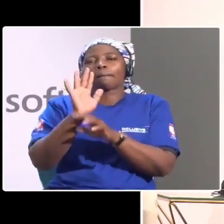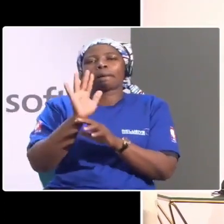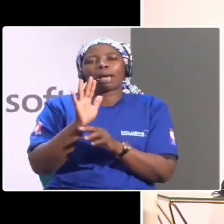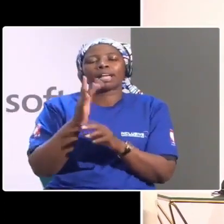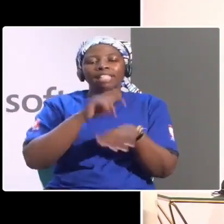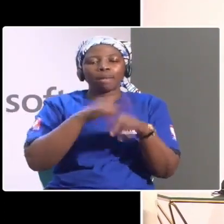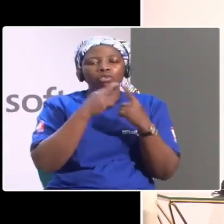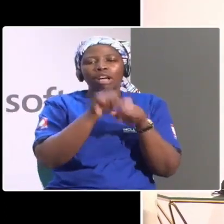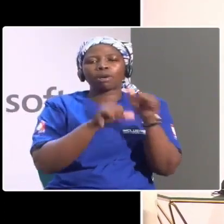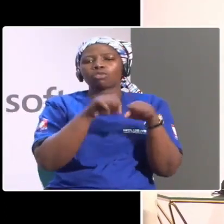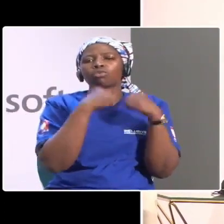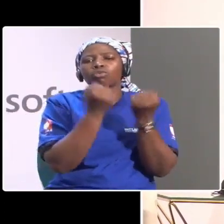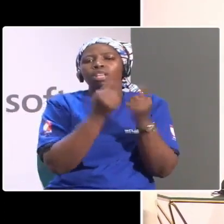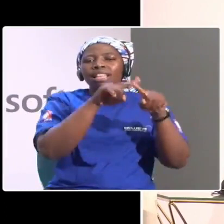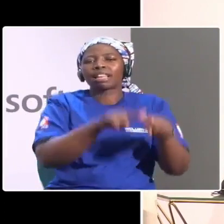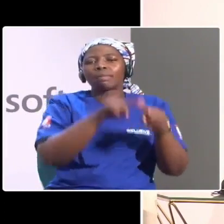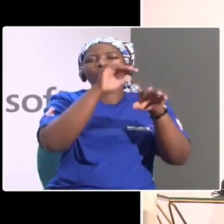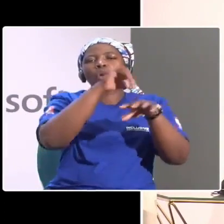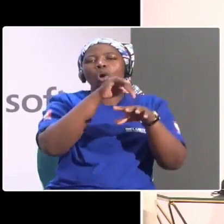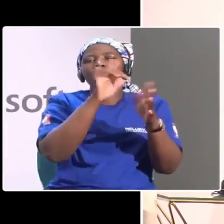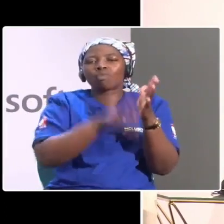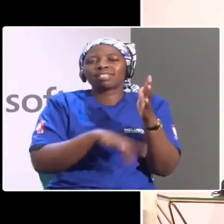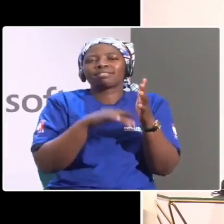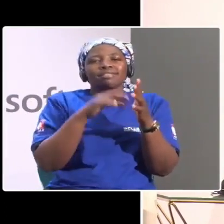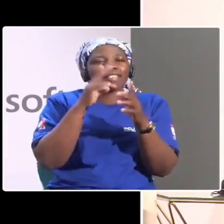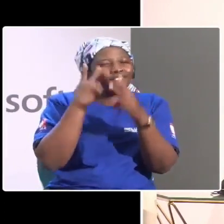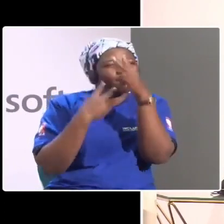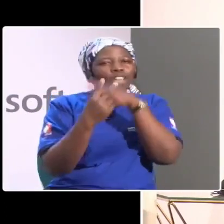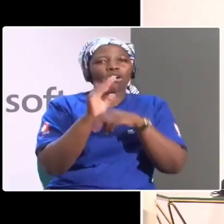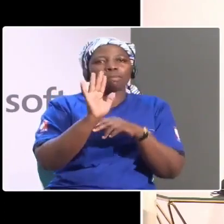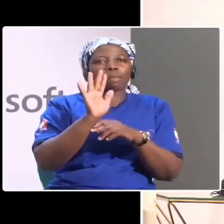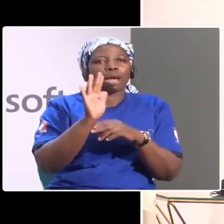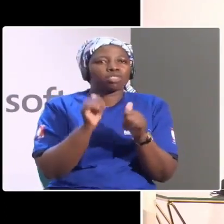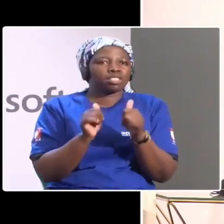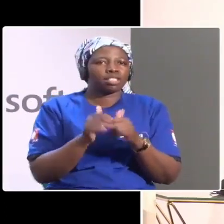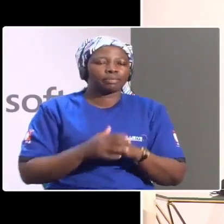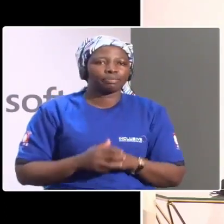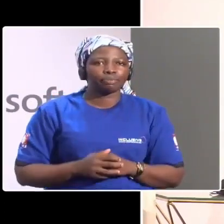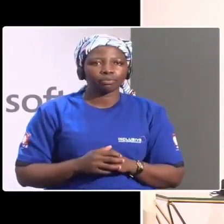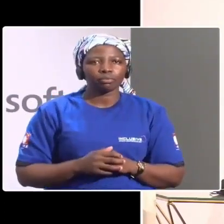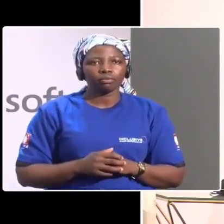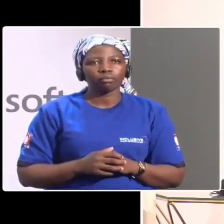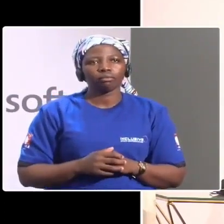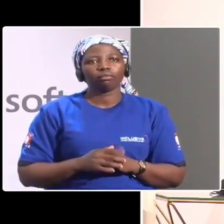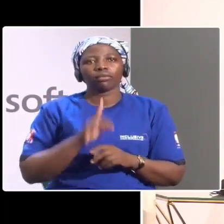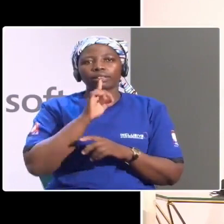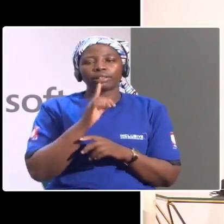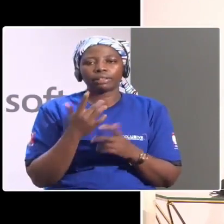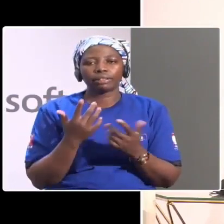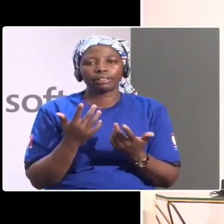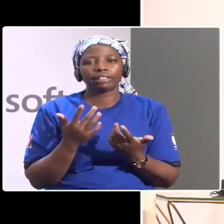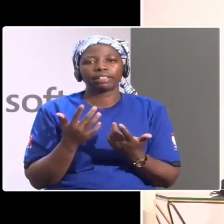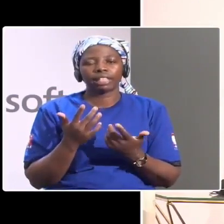it depends on what direction or from which viewpoint you are having. And